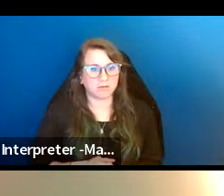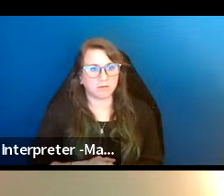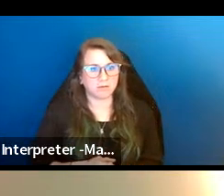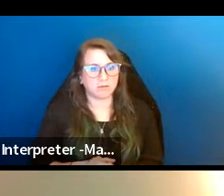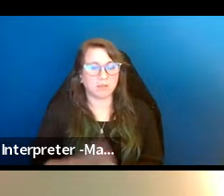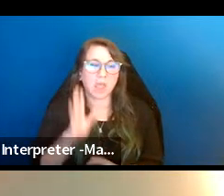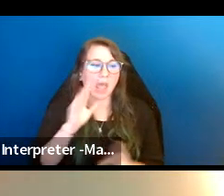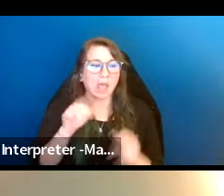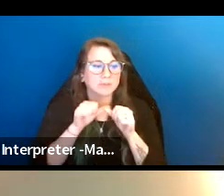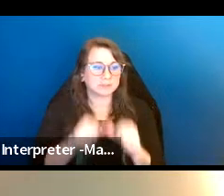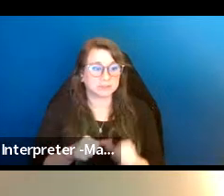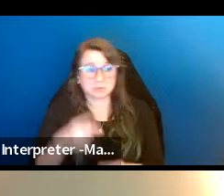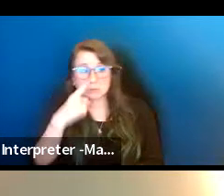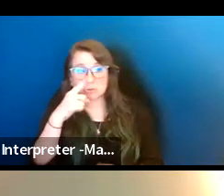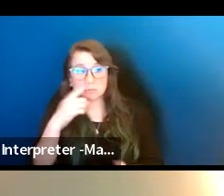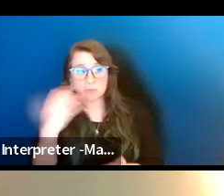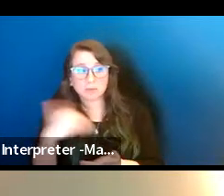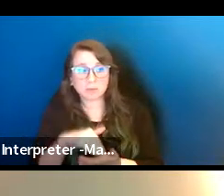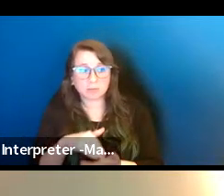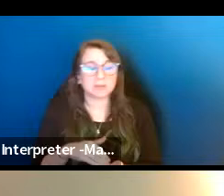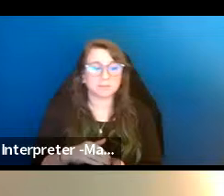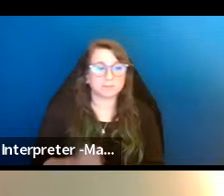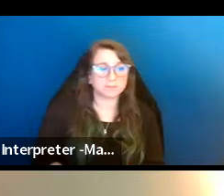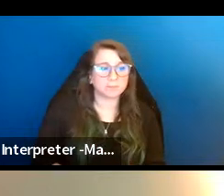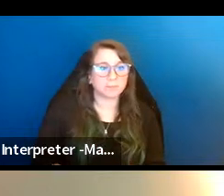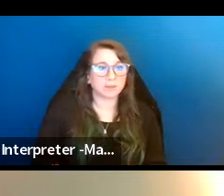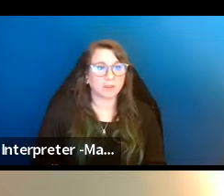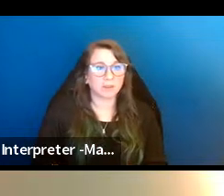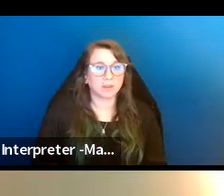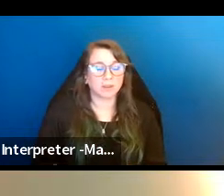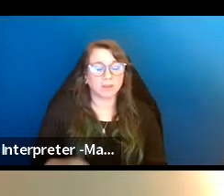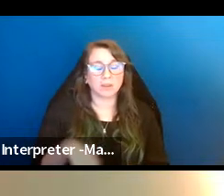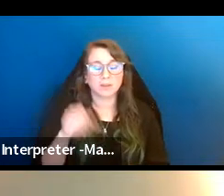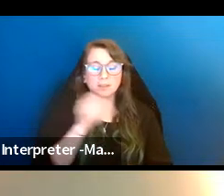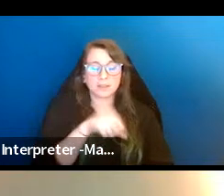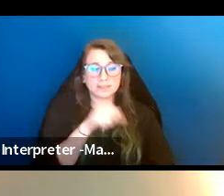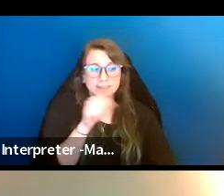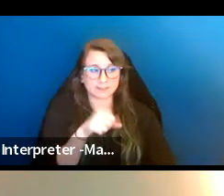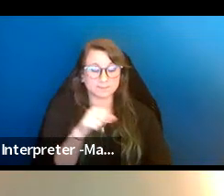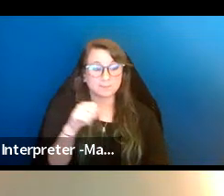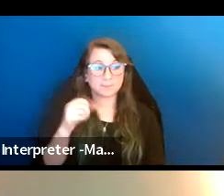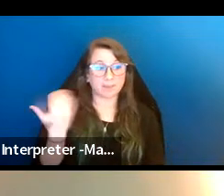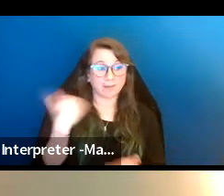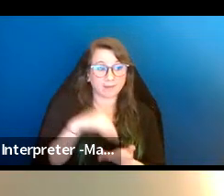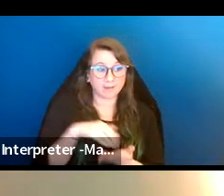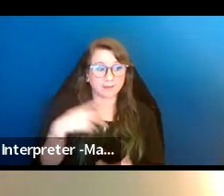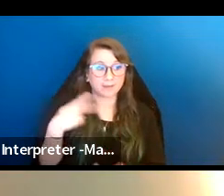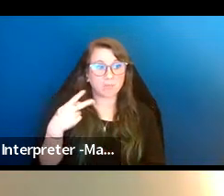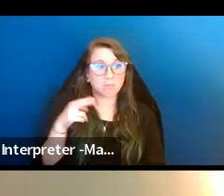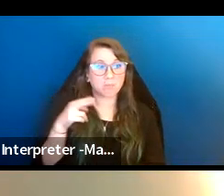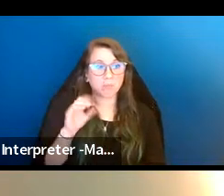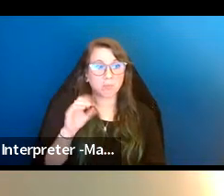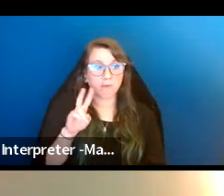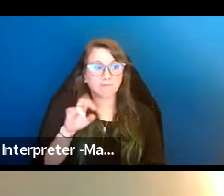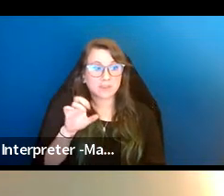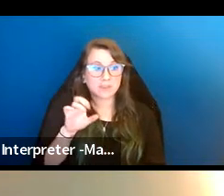I'll if continue you could just repeat. and try Yeah, go best. ahead. Yeah, so the provision in